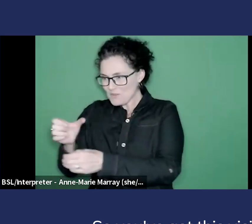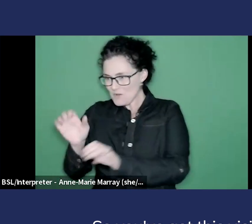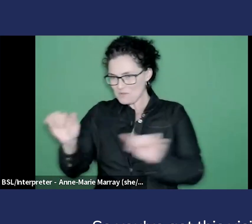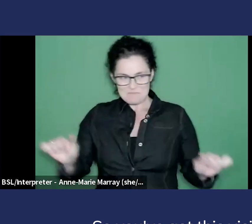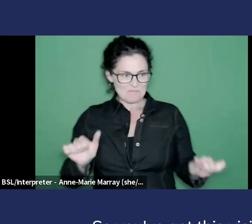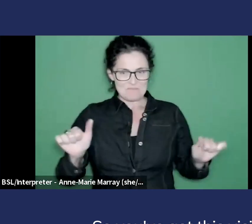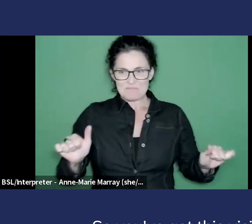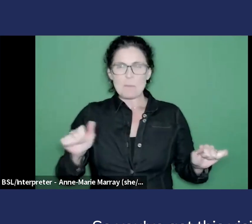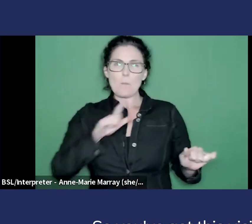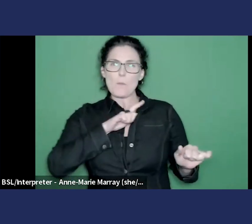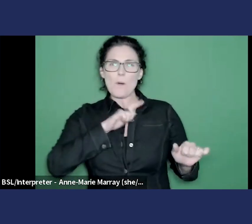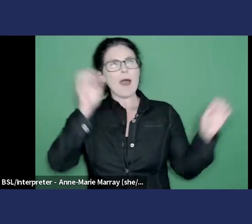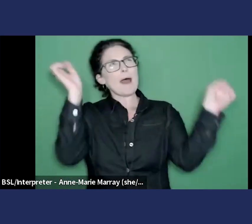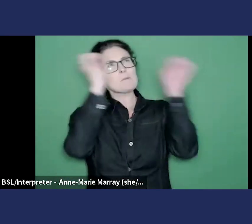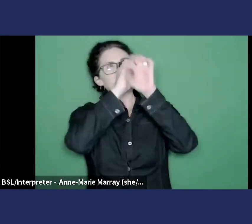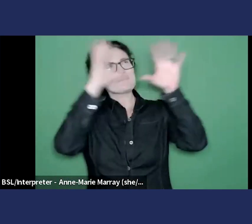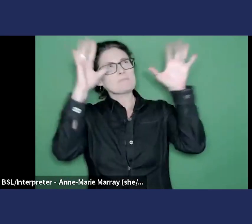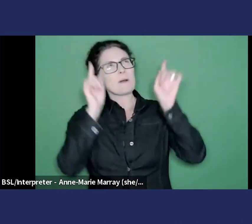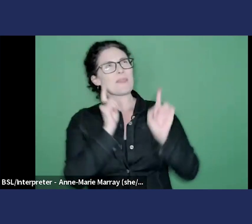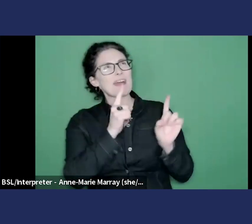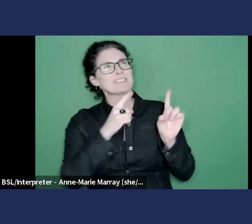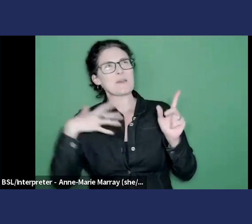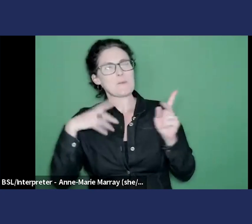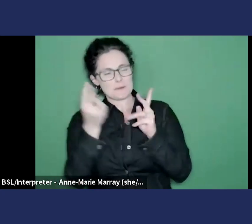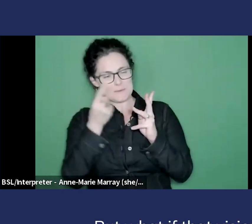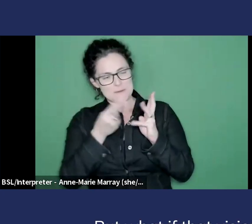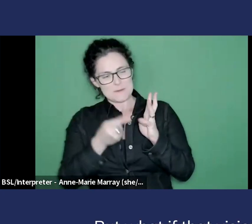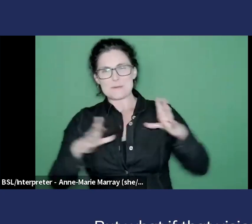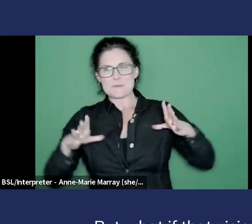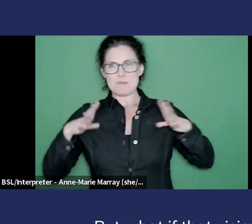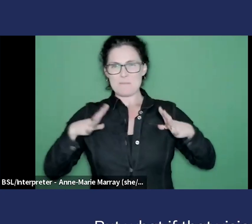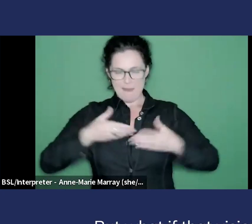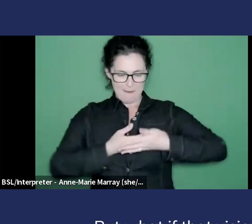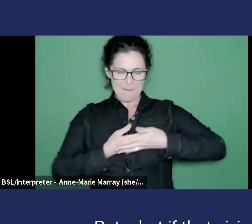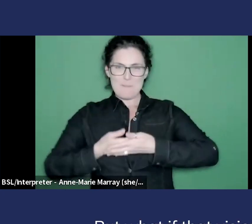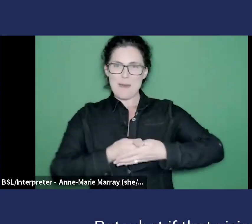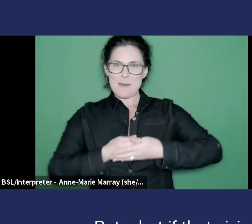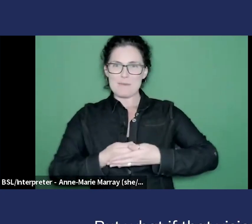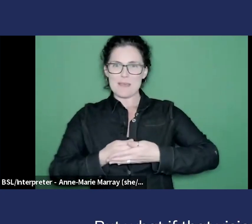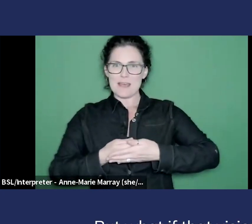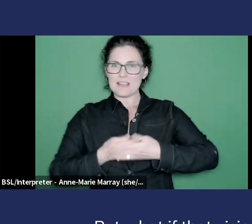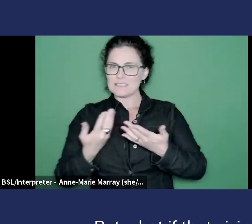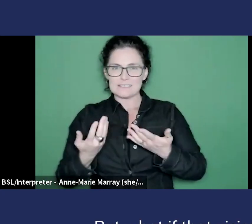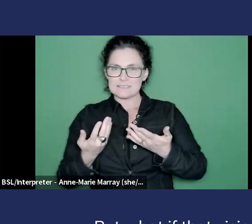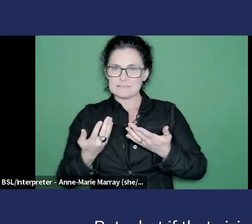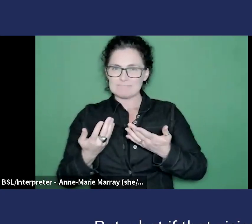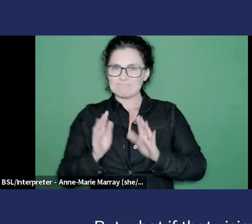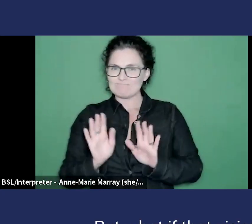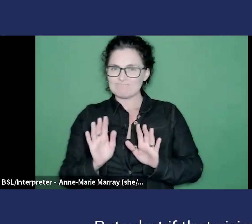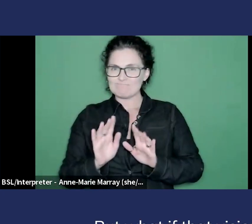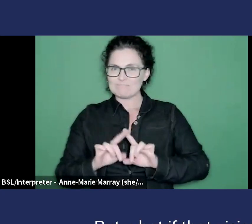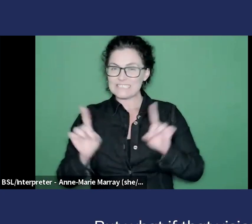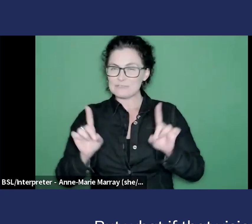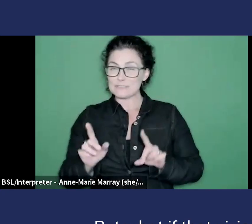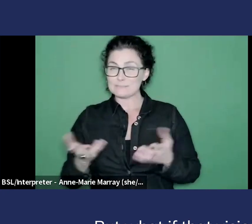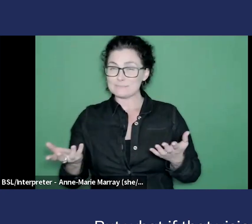you've created in your mind, and that's just what the mind does to prepare. But what if that vision doesn't unfold as we expect